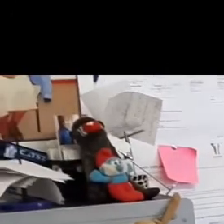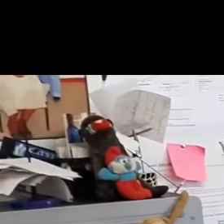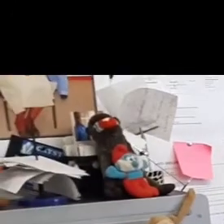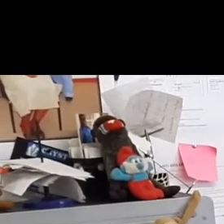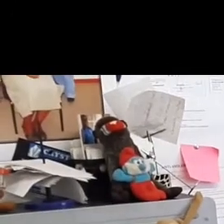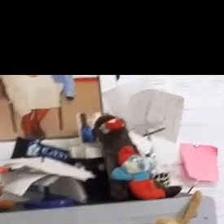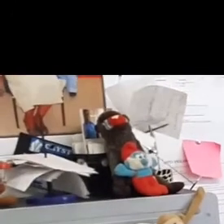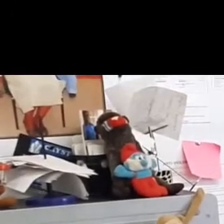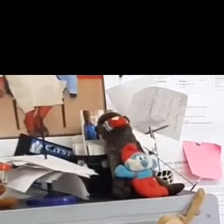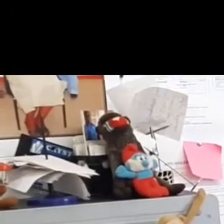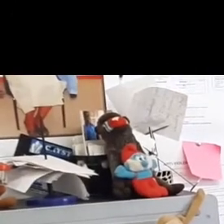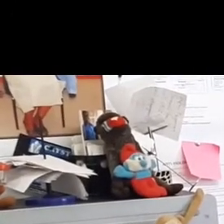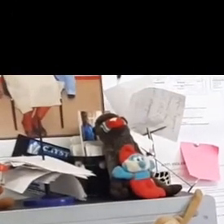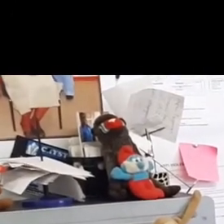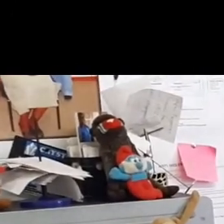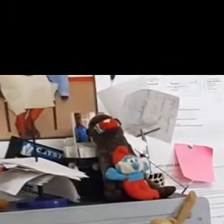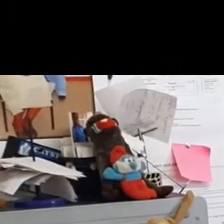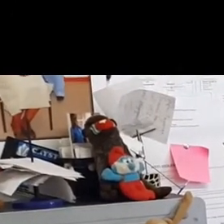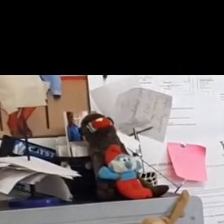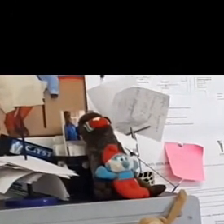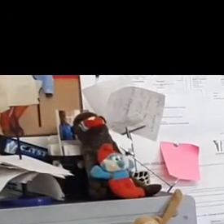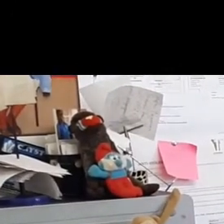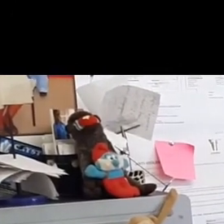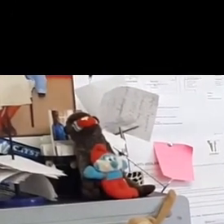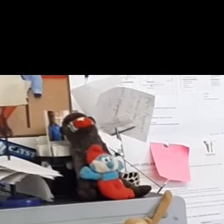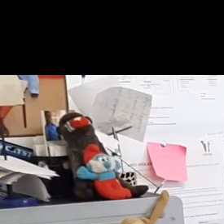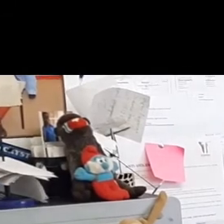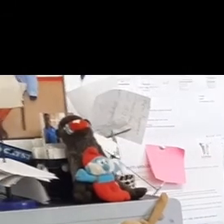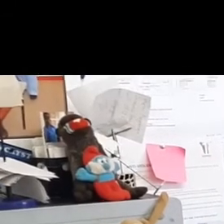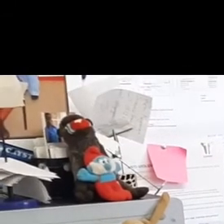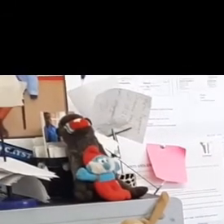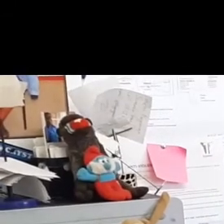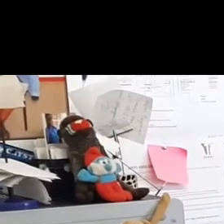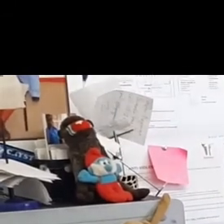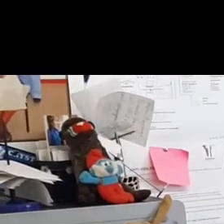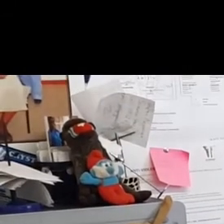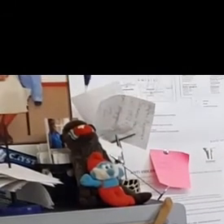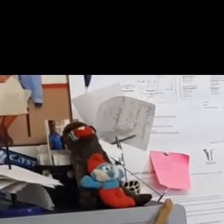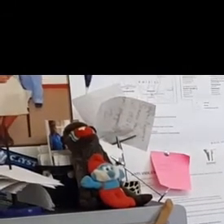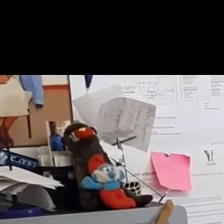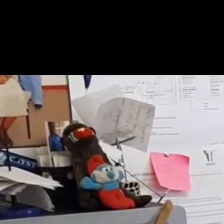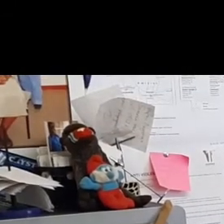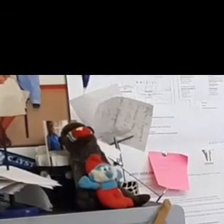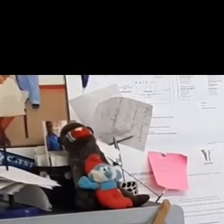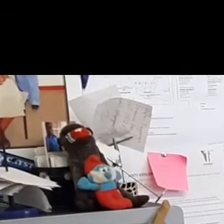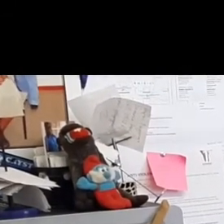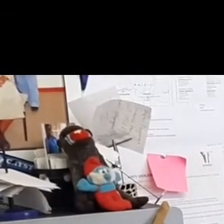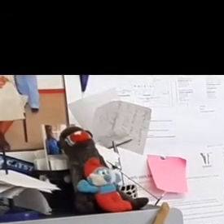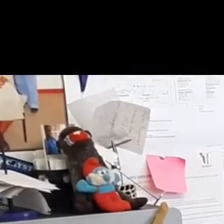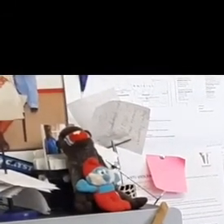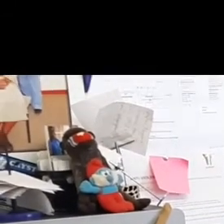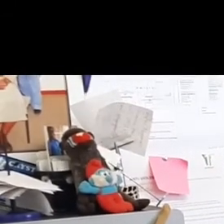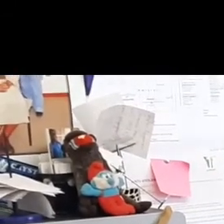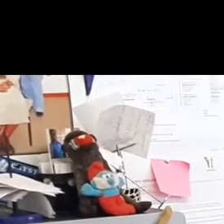our curriculum to set up these booklets? Because it was mostly on the pre-class. The grade ones differ a little